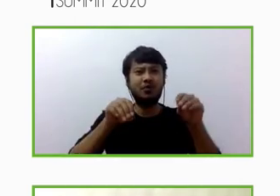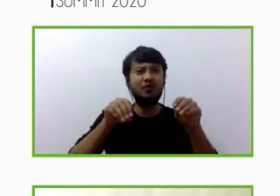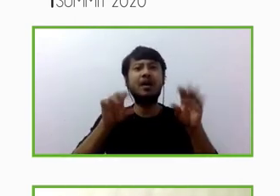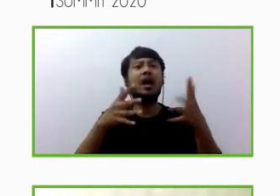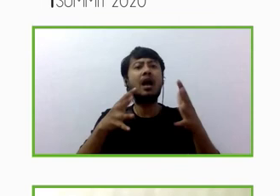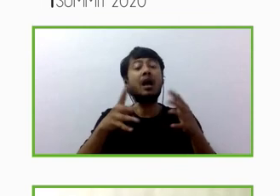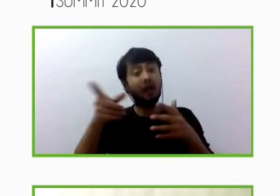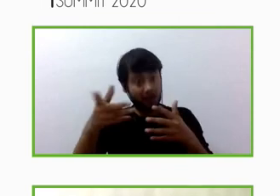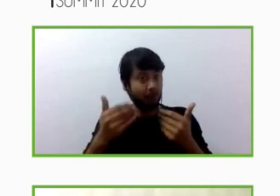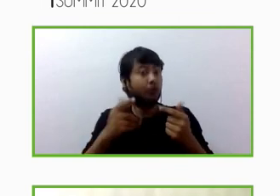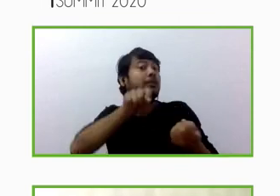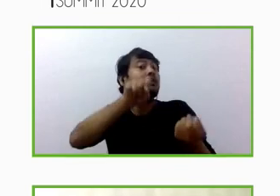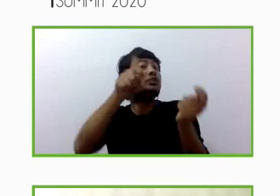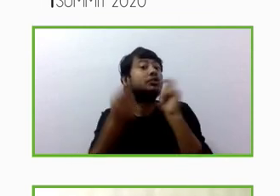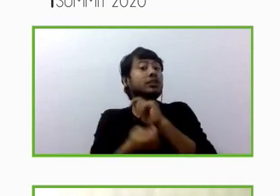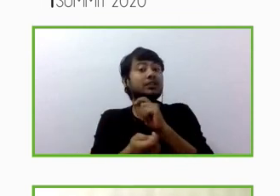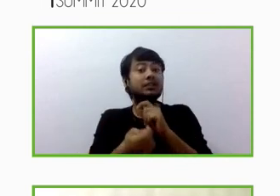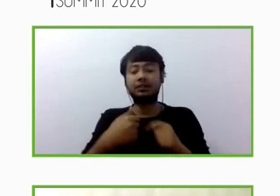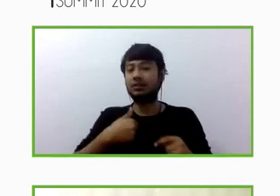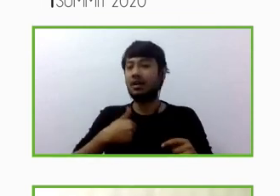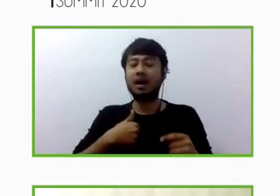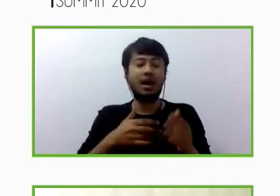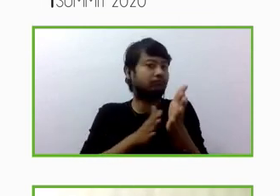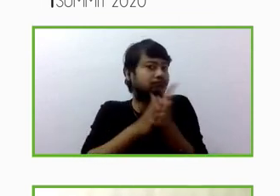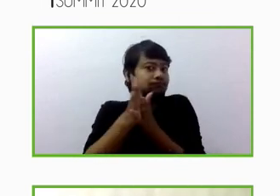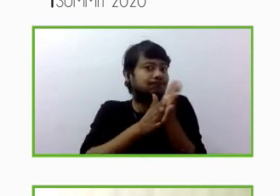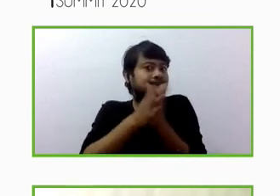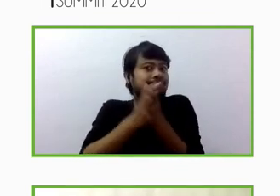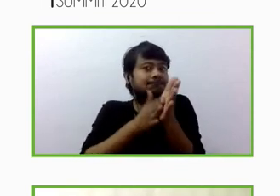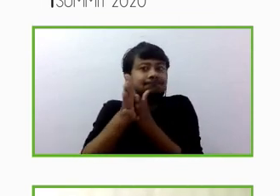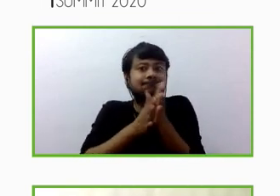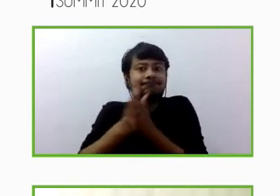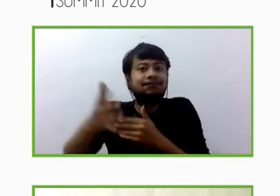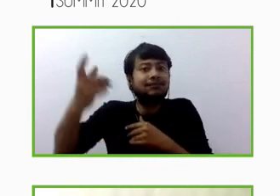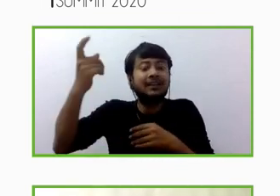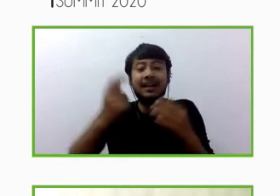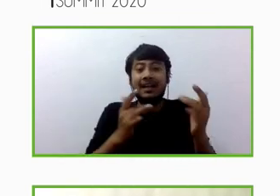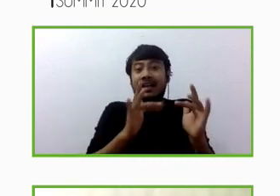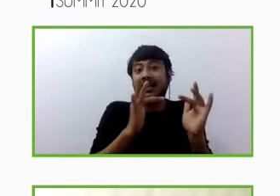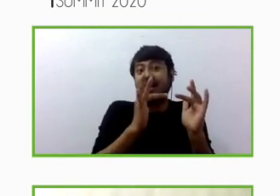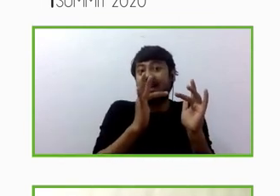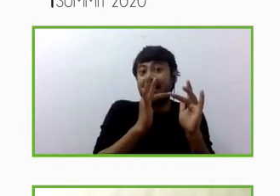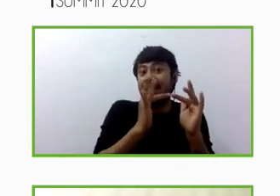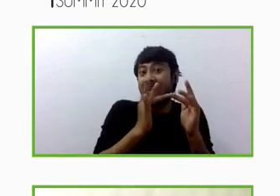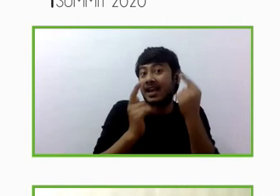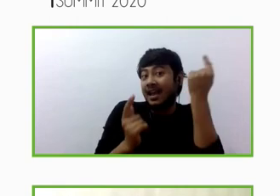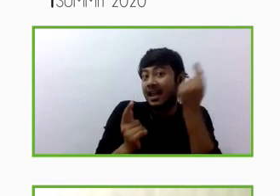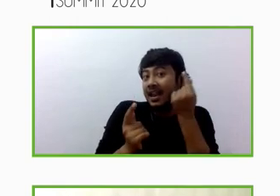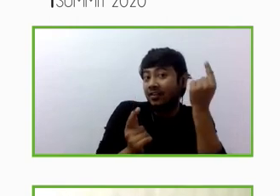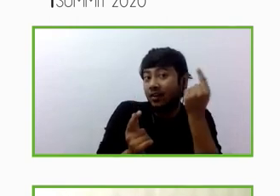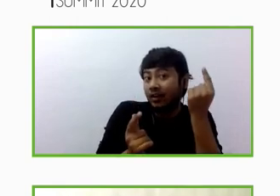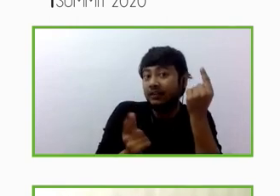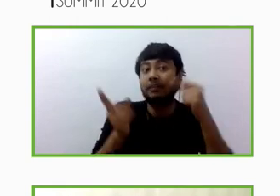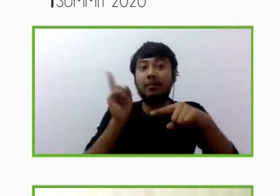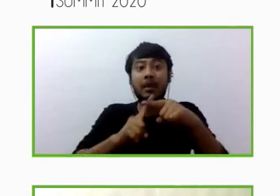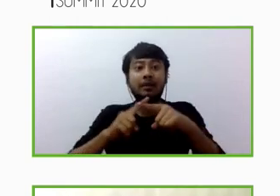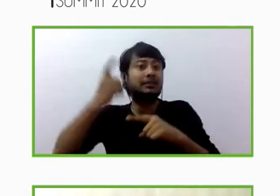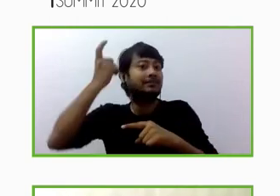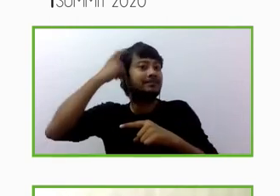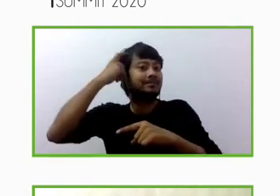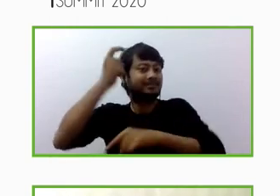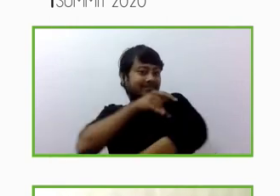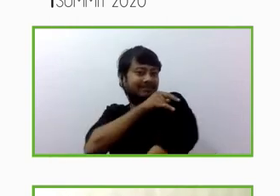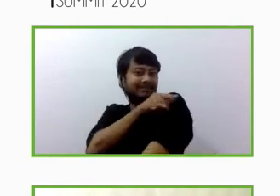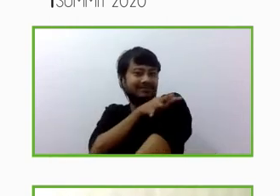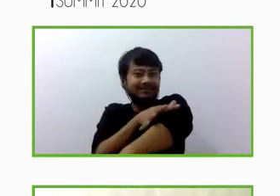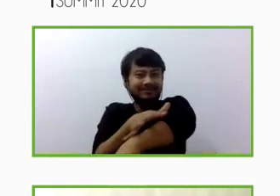about the kinds of things that we can do with nerves and electronics. And over time, of course, hopefully we will also learn